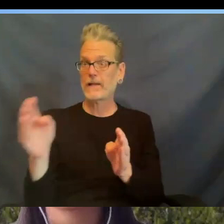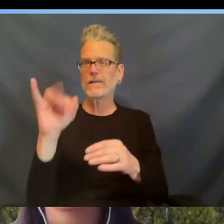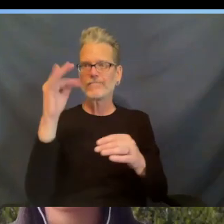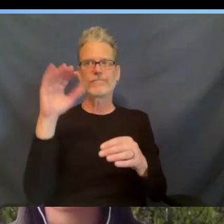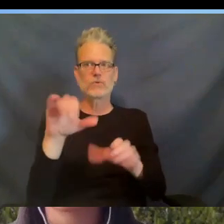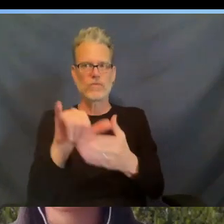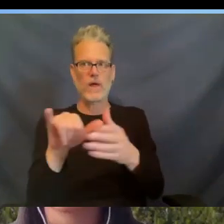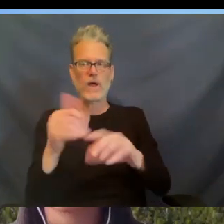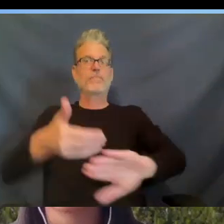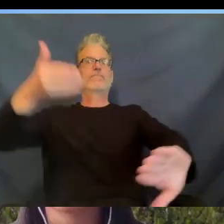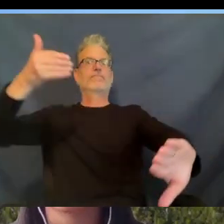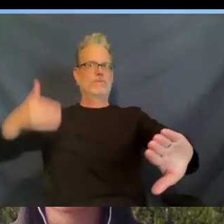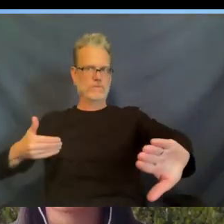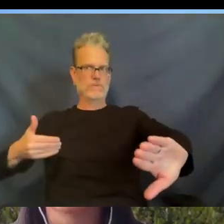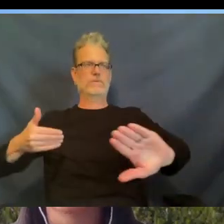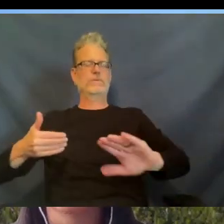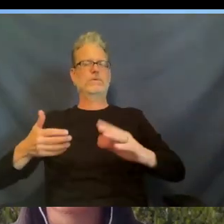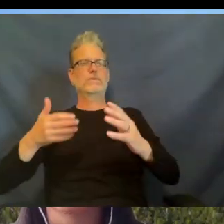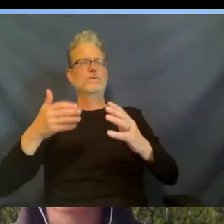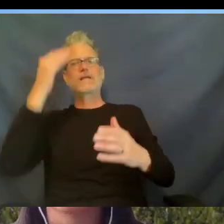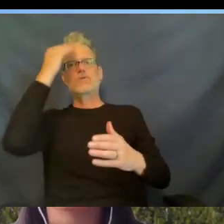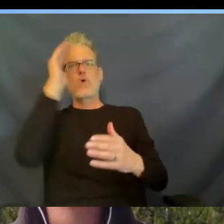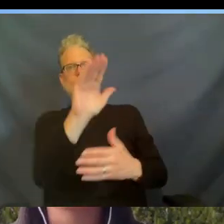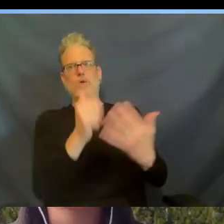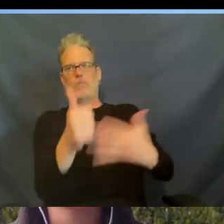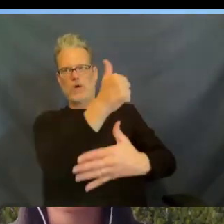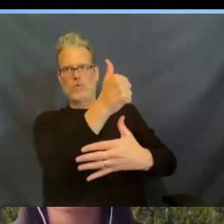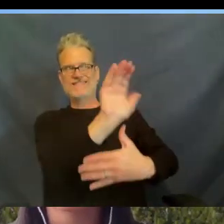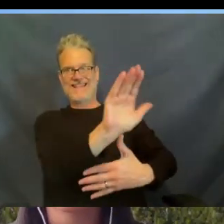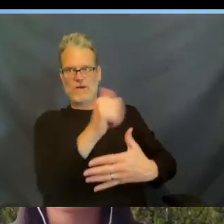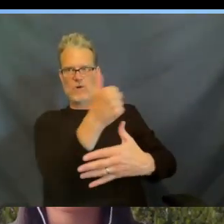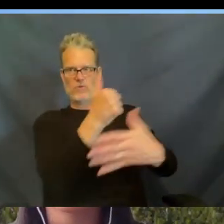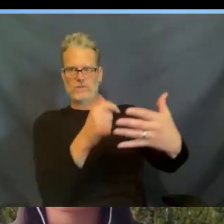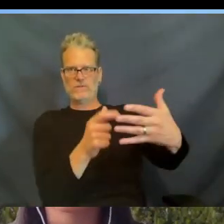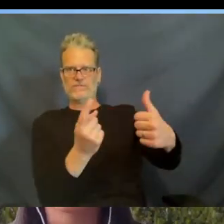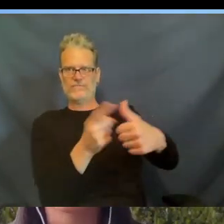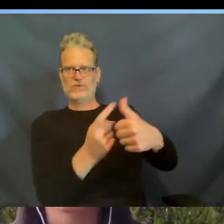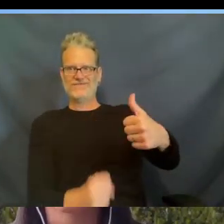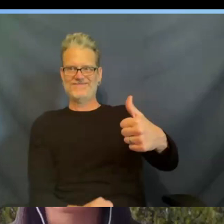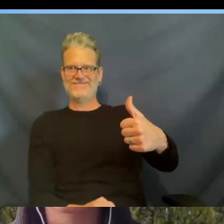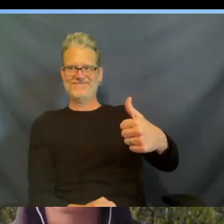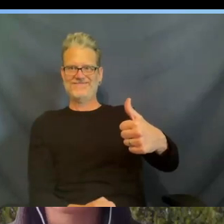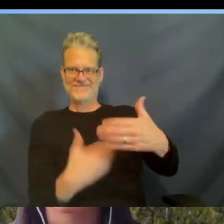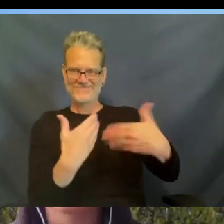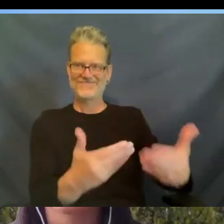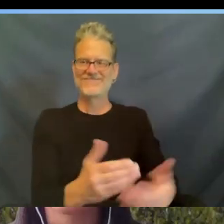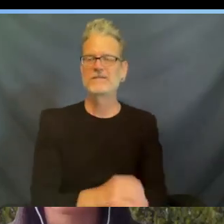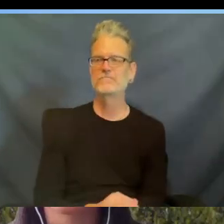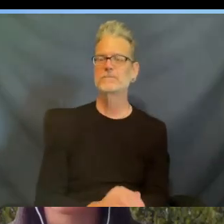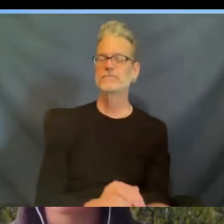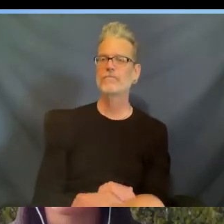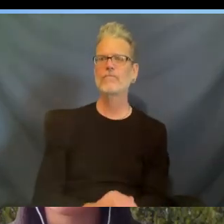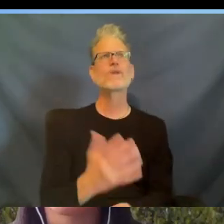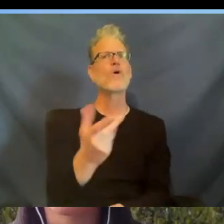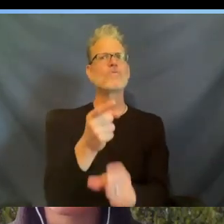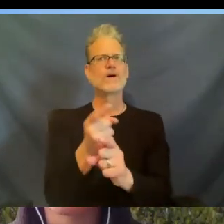in advance what the priorities are for the tribes. And it looks like, Leisha, I sparked something there. Go ahead. Well, it just prompted me to think of